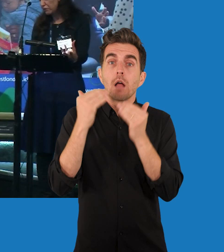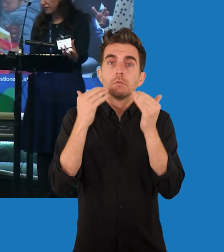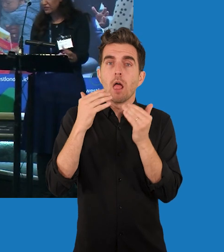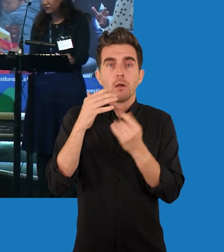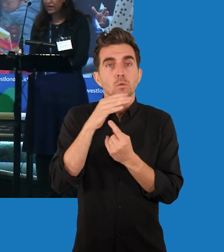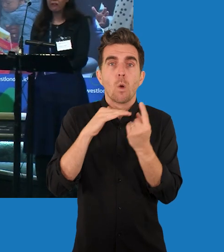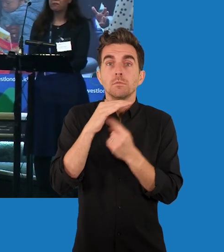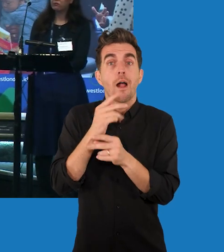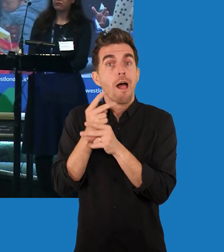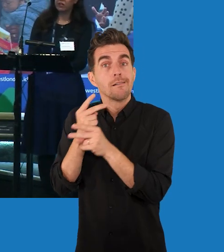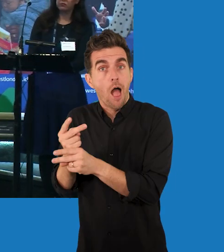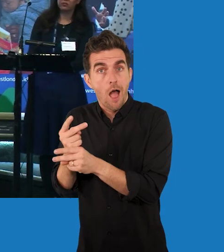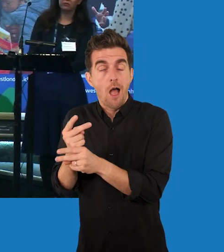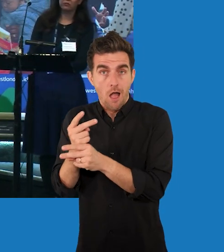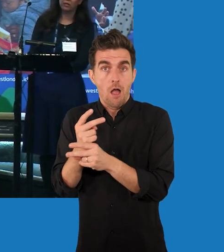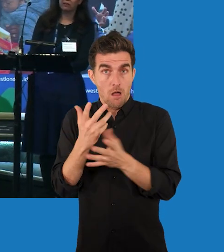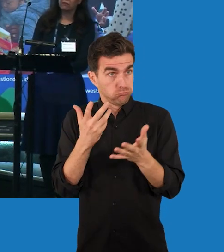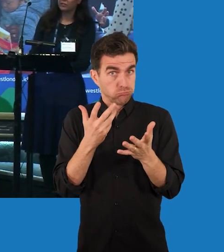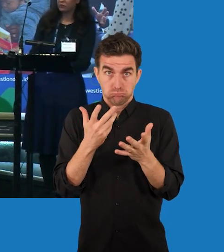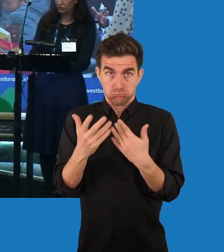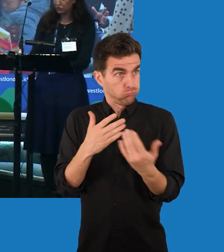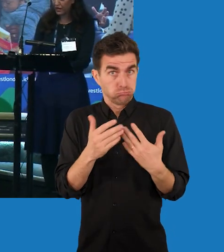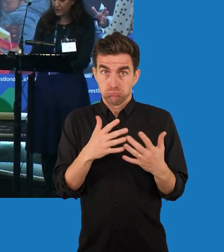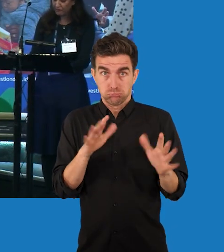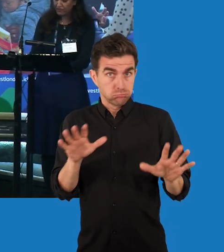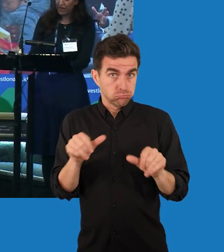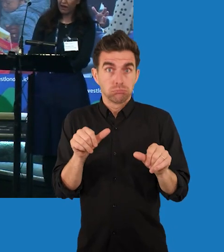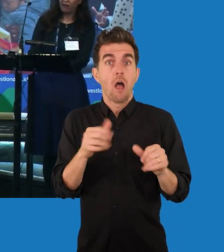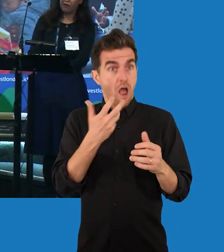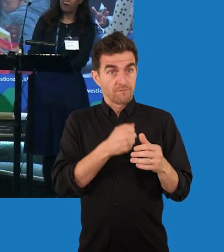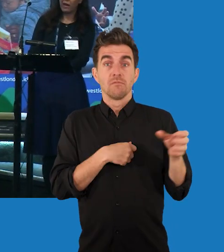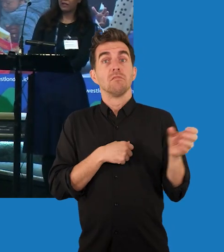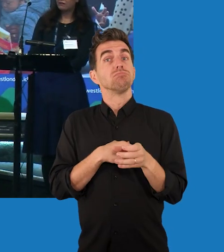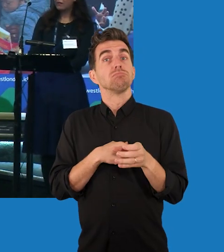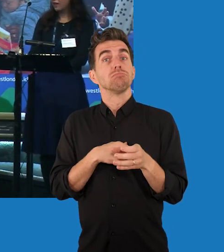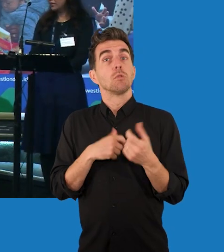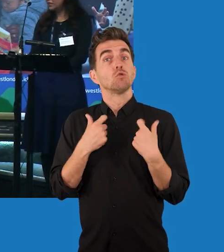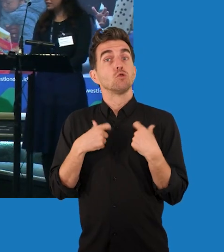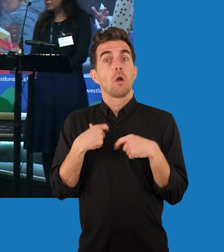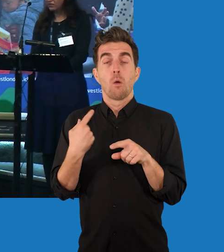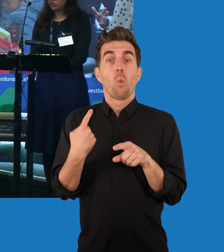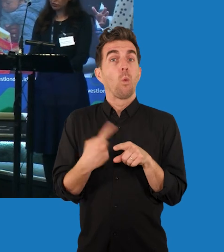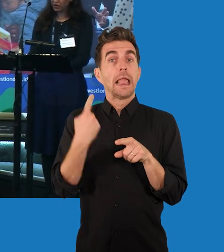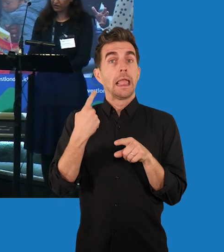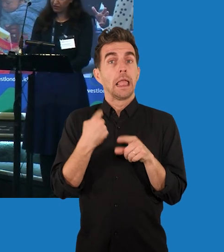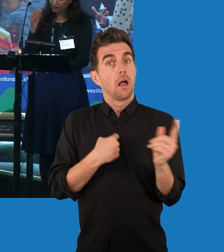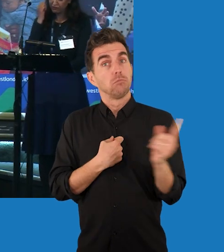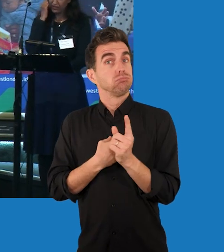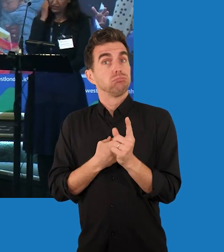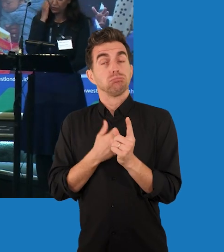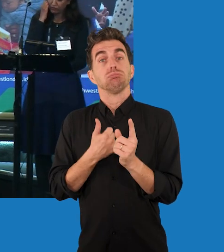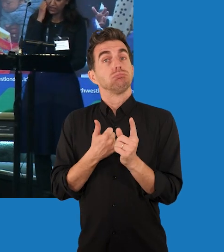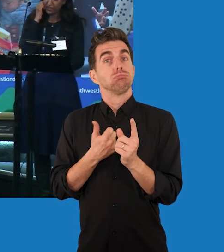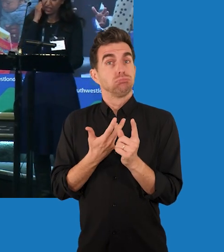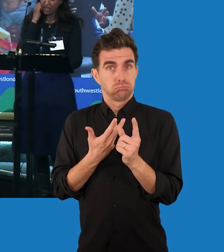help with personal care, I made a referral to adult social care, and they allocated a social worker